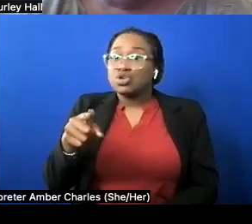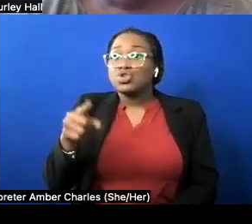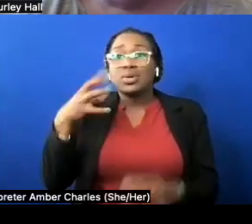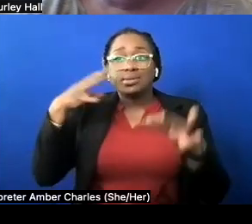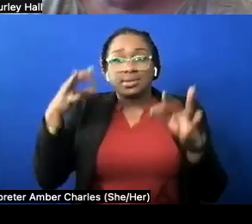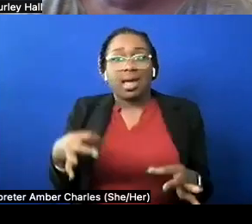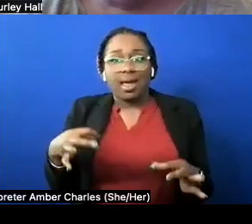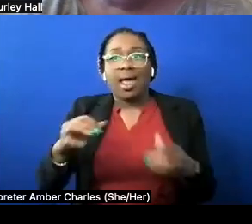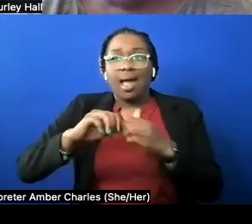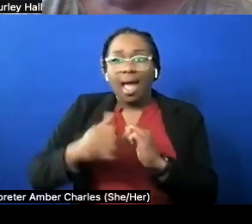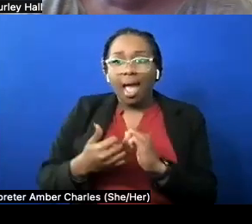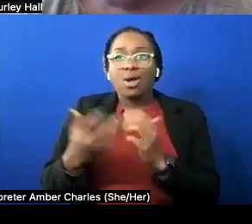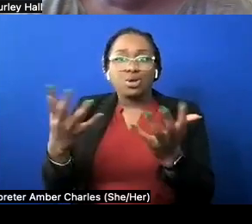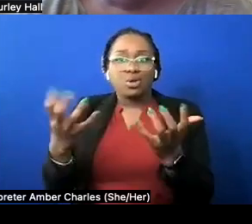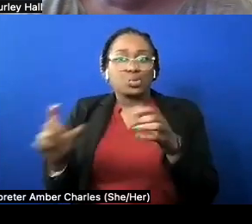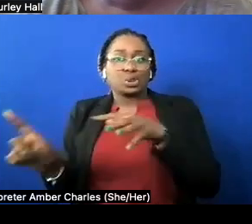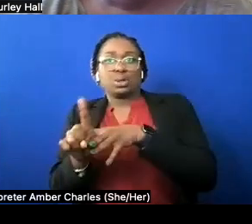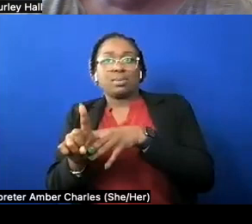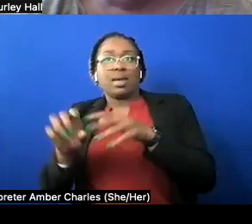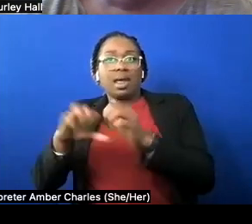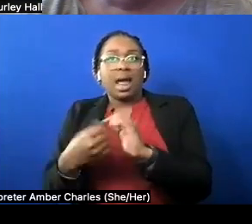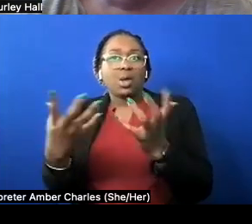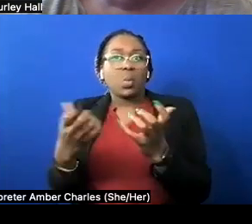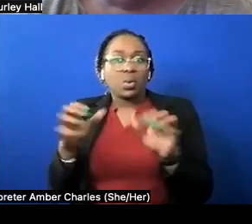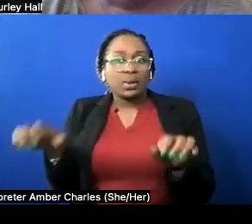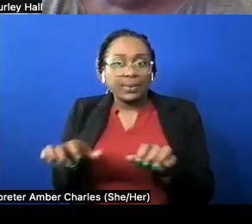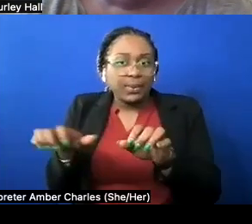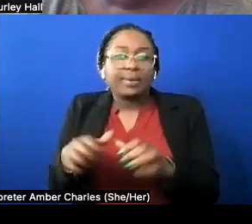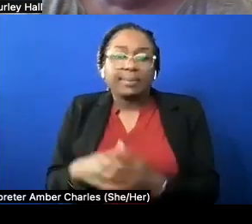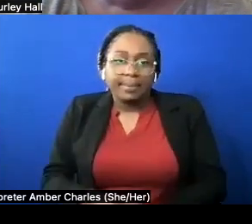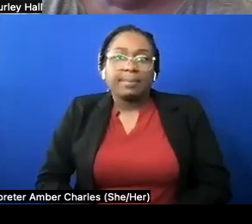decide how you want to show up and how you want to do it.